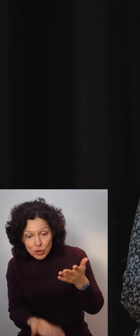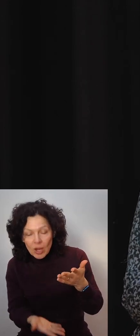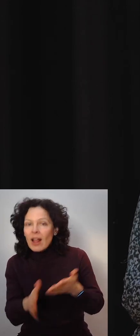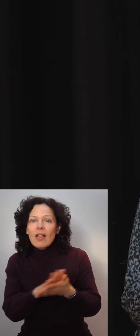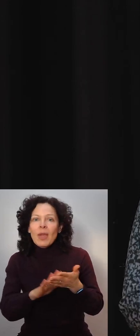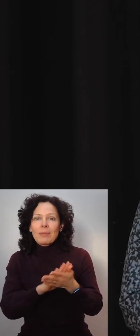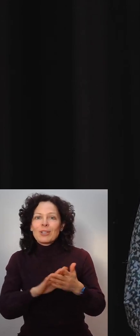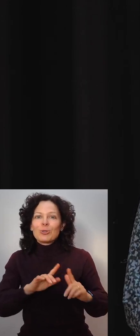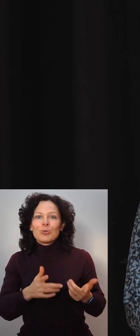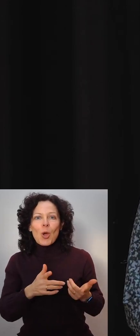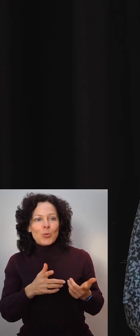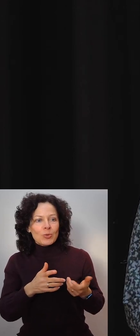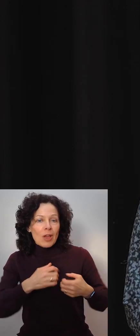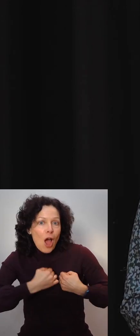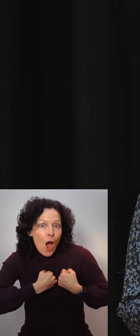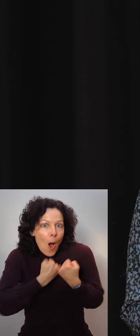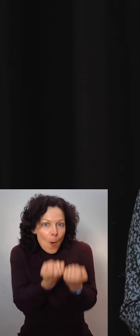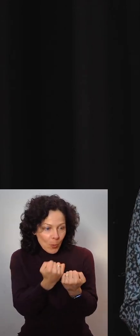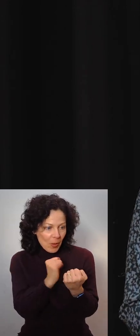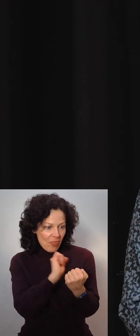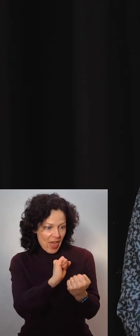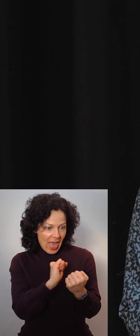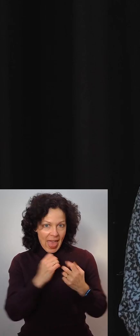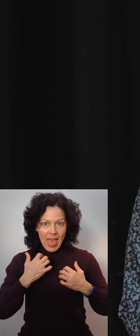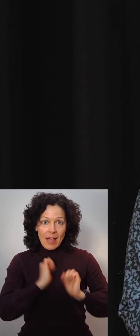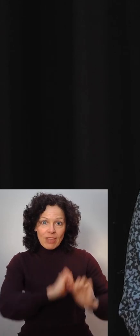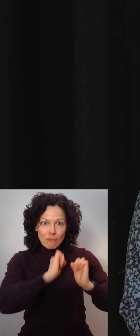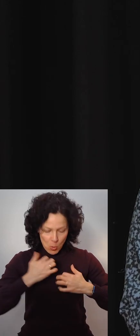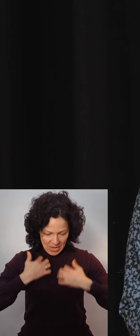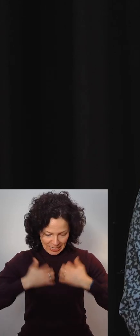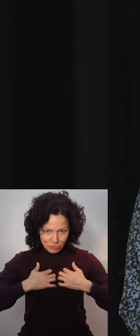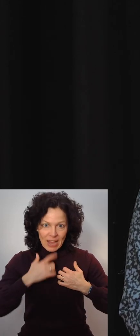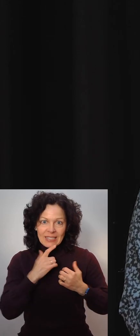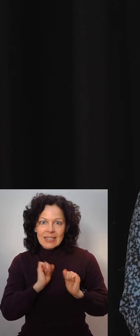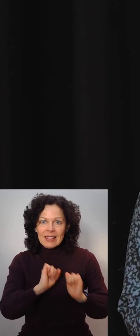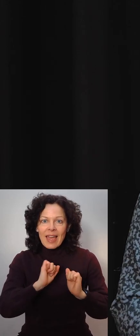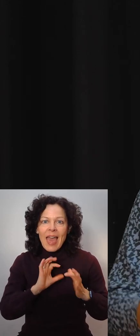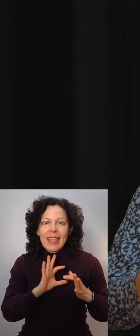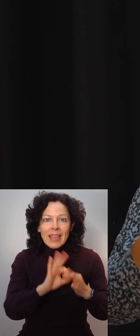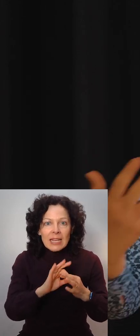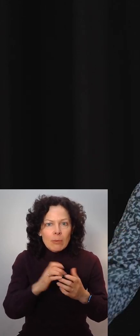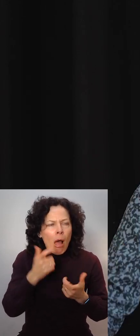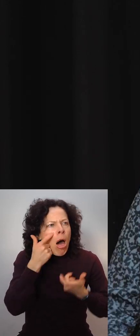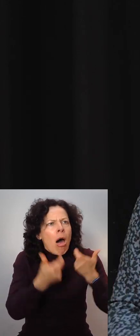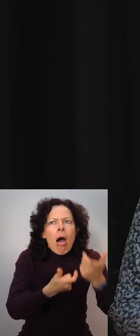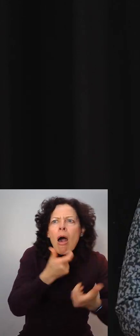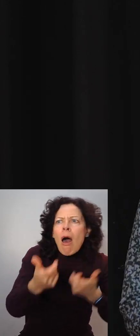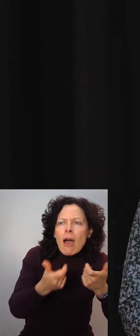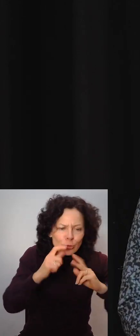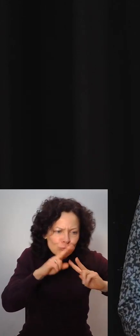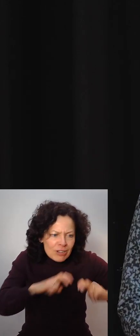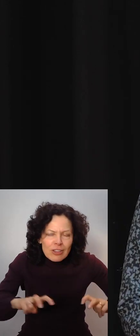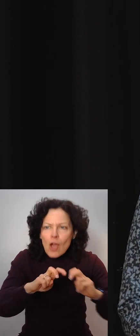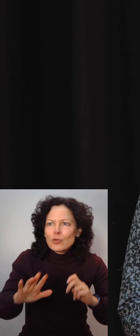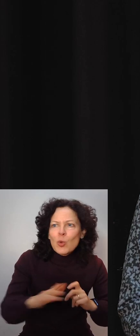don't unlock that interest in them and that engagement to then go on and research all